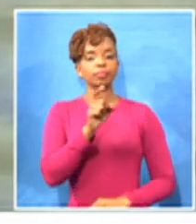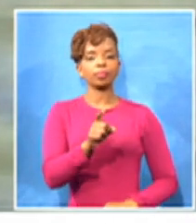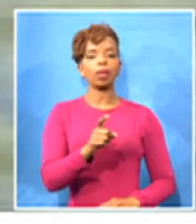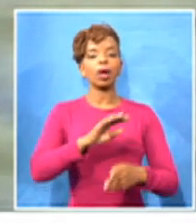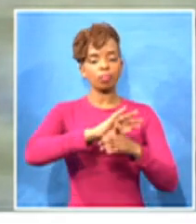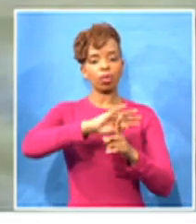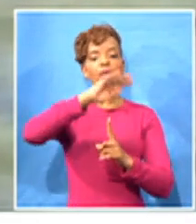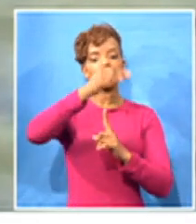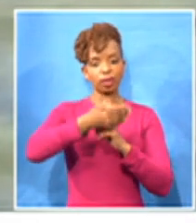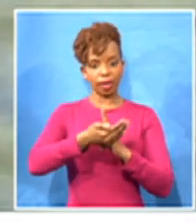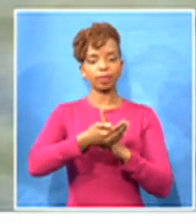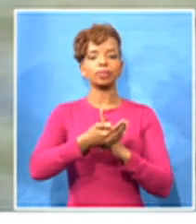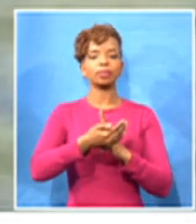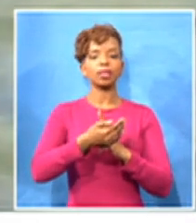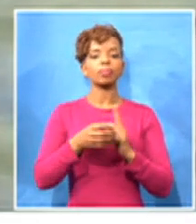one against some very,